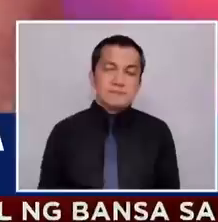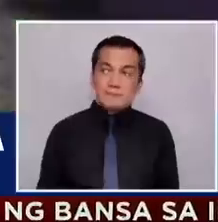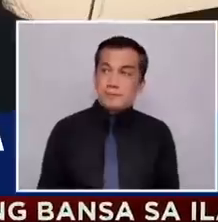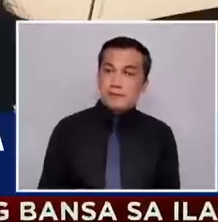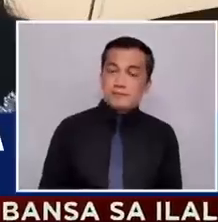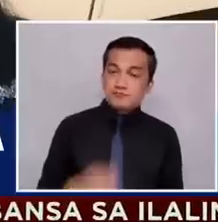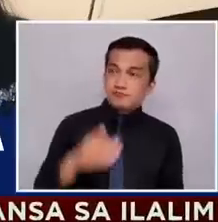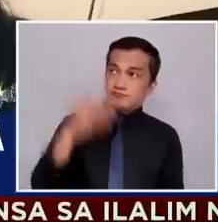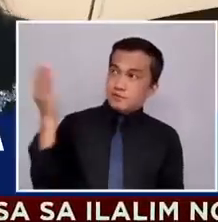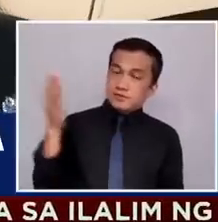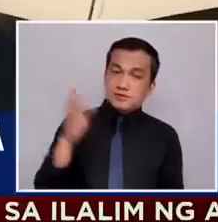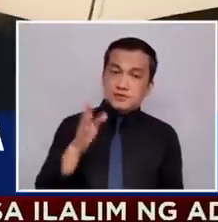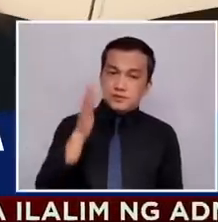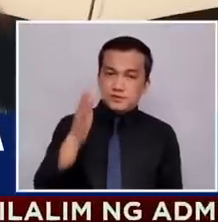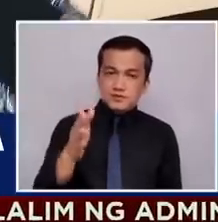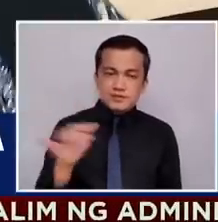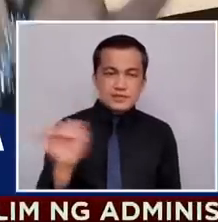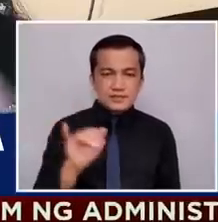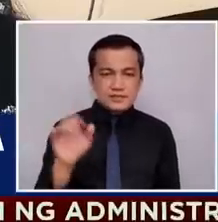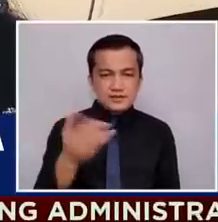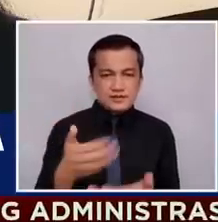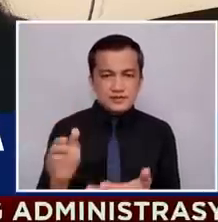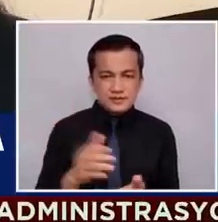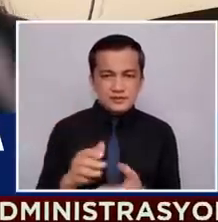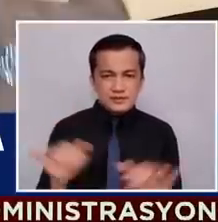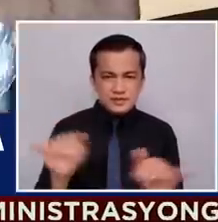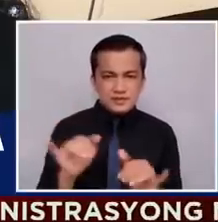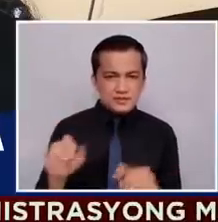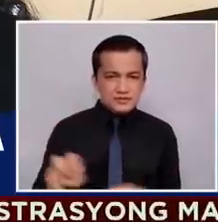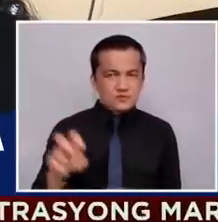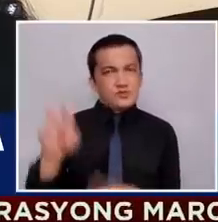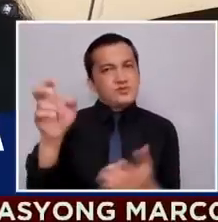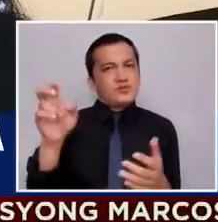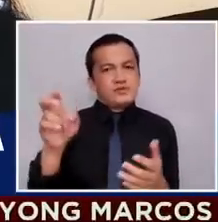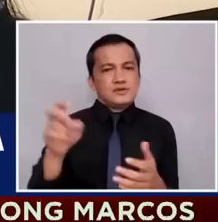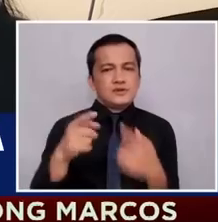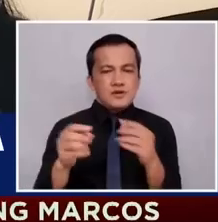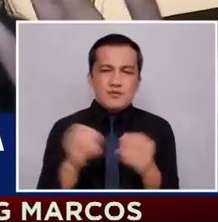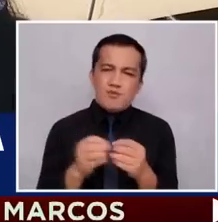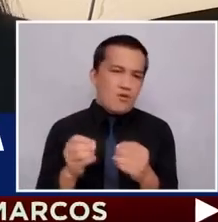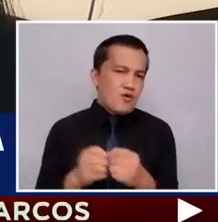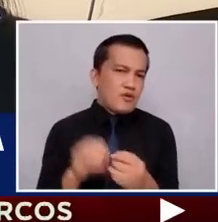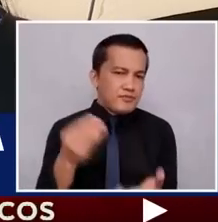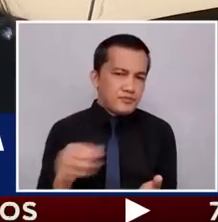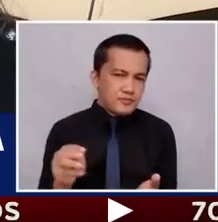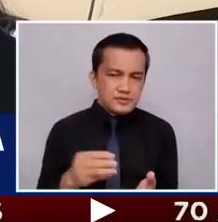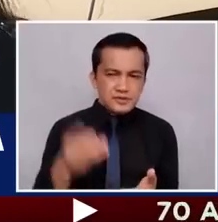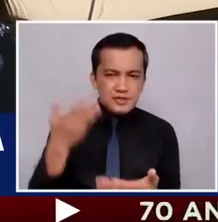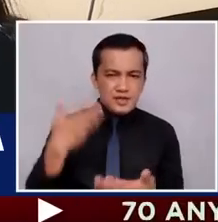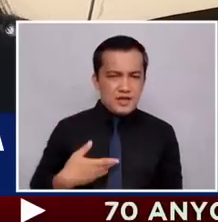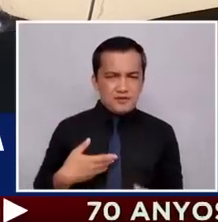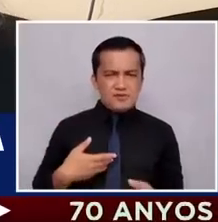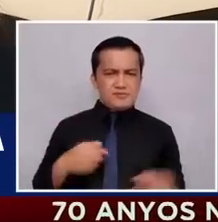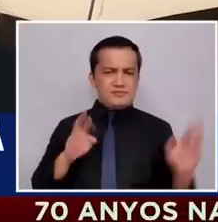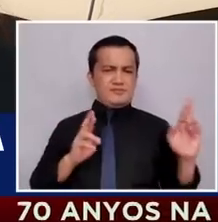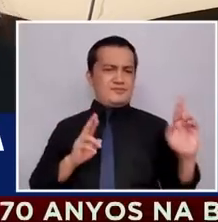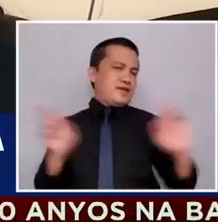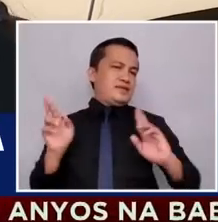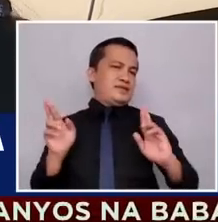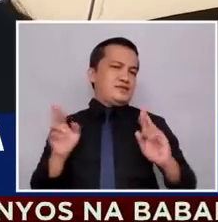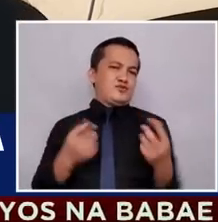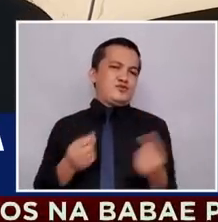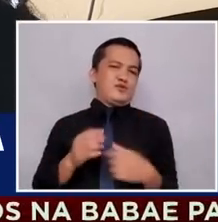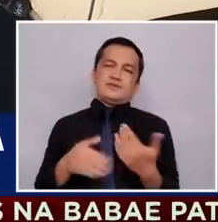I'm just like the concert, just like the tour, just like more music. I am very game to do anything.